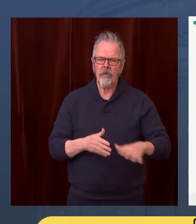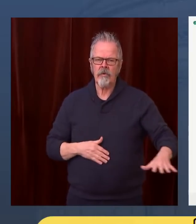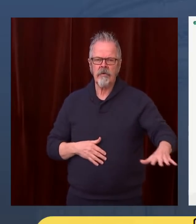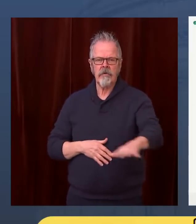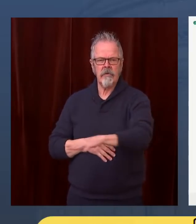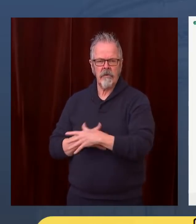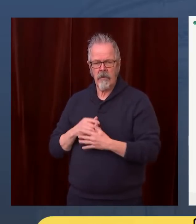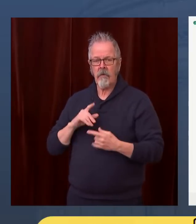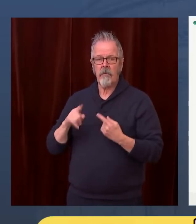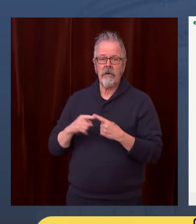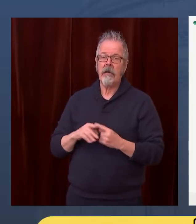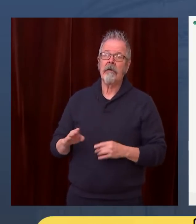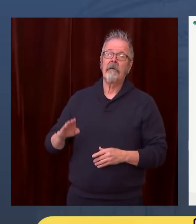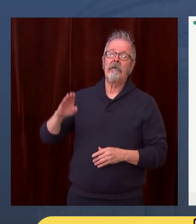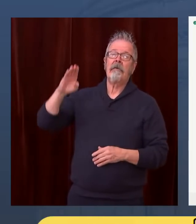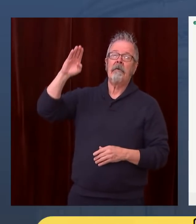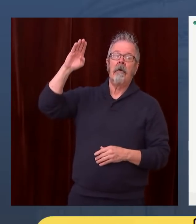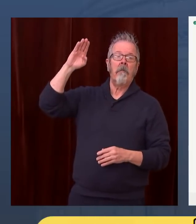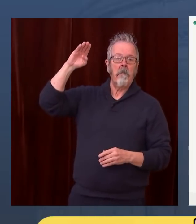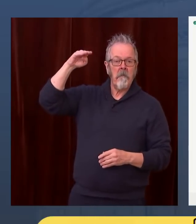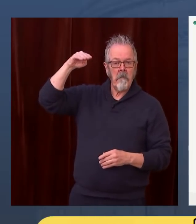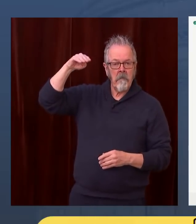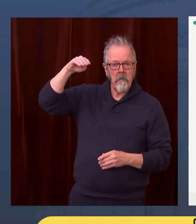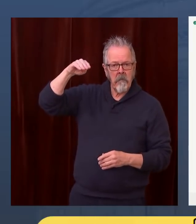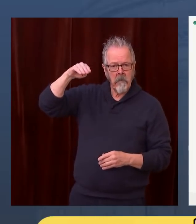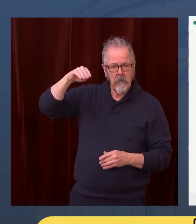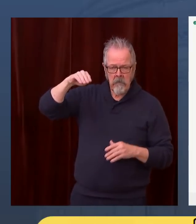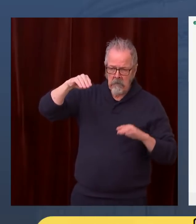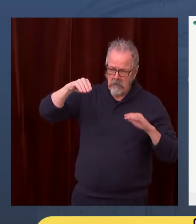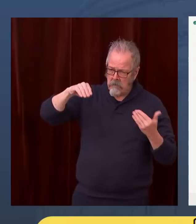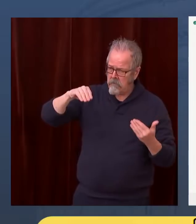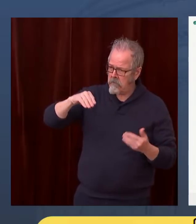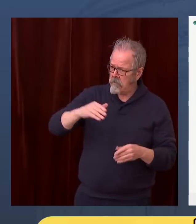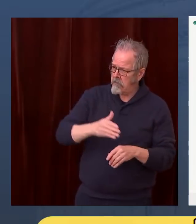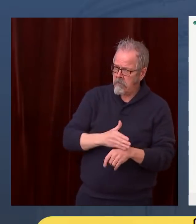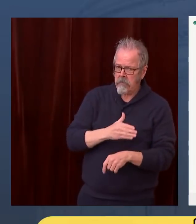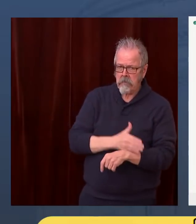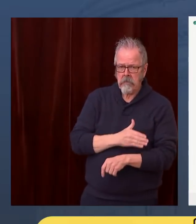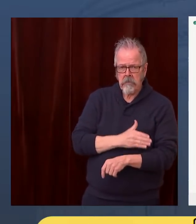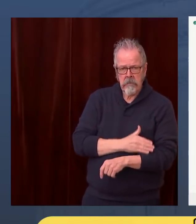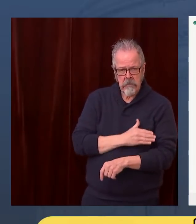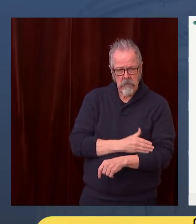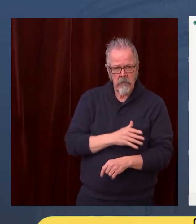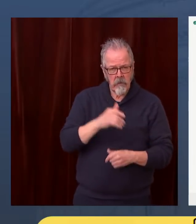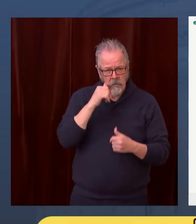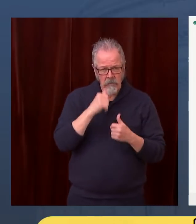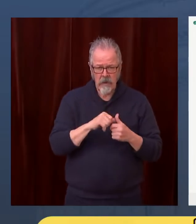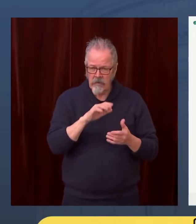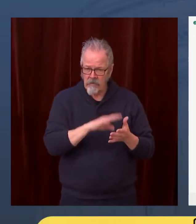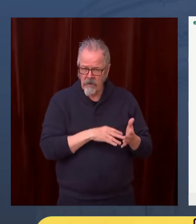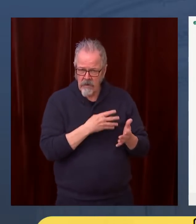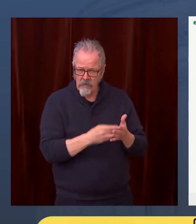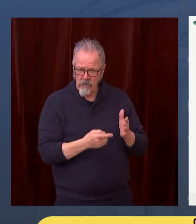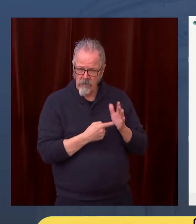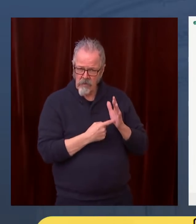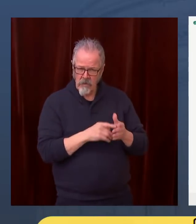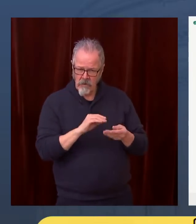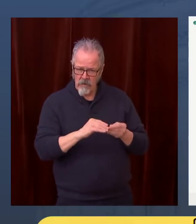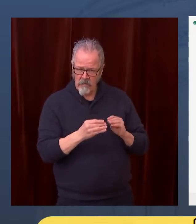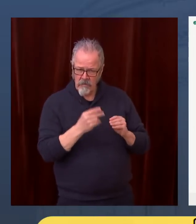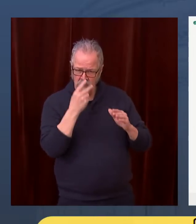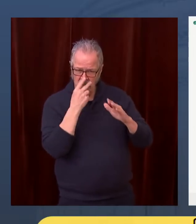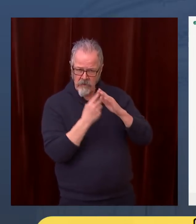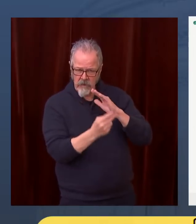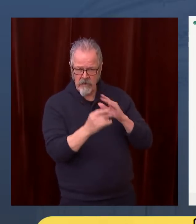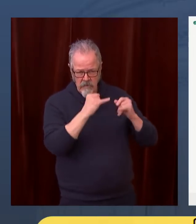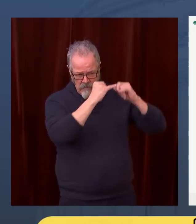surge, when numbers start to look better, and as we showed with the graph, the actual projected numbers look better, then it